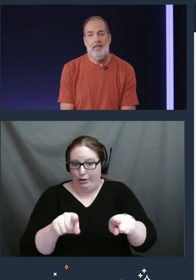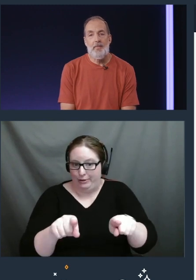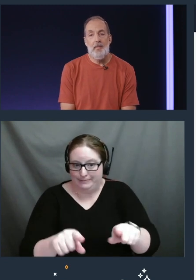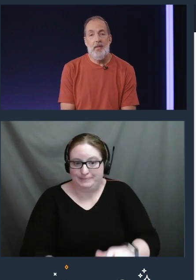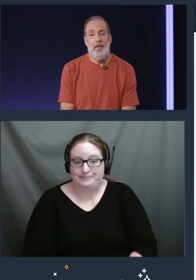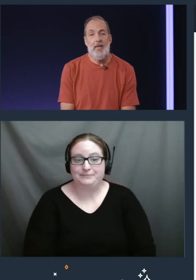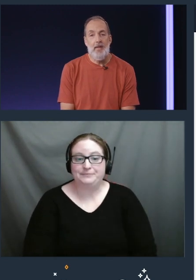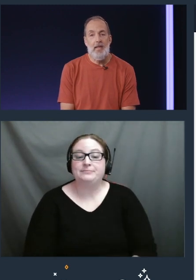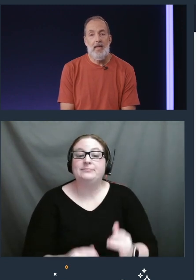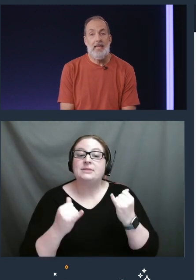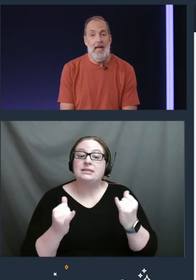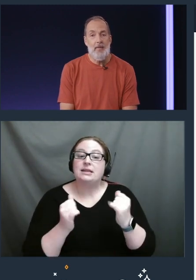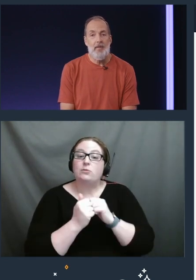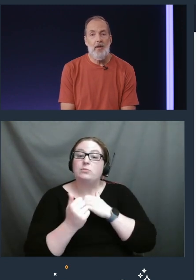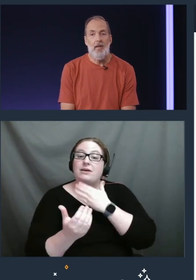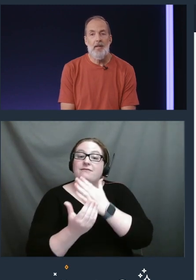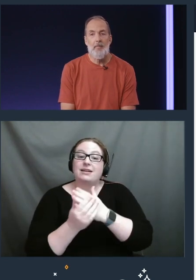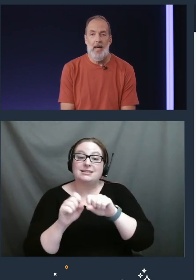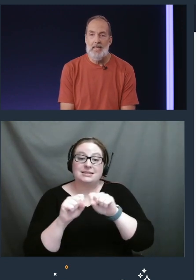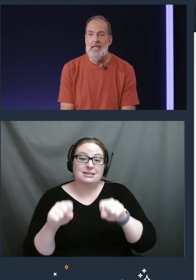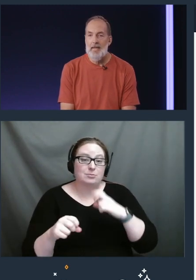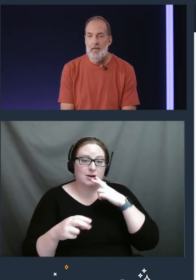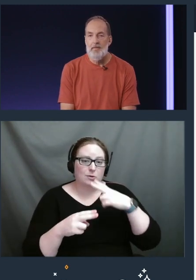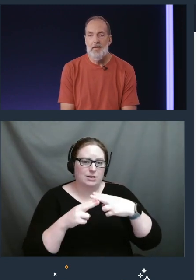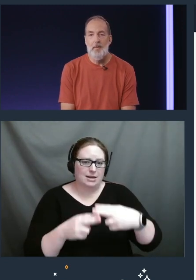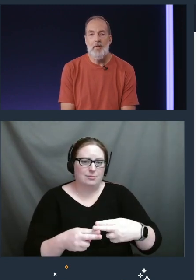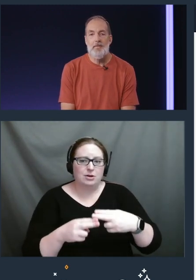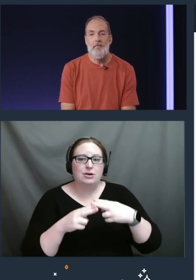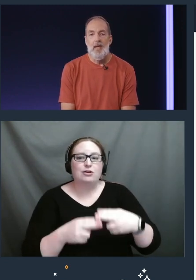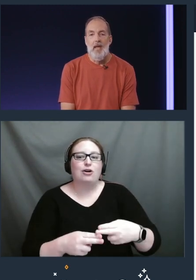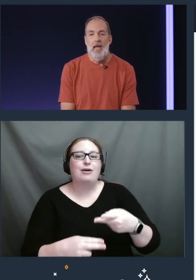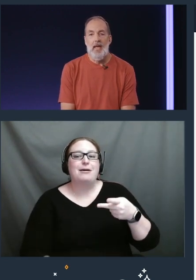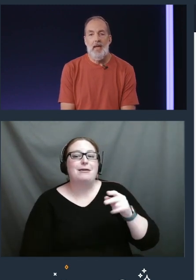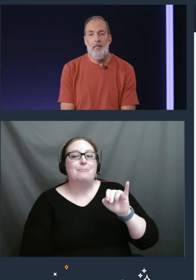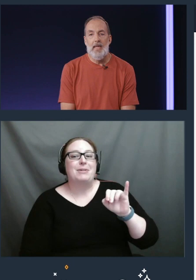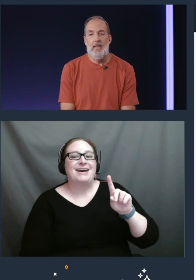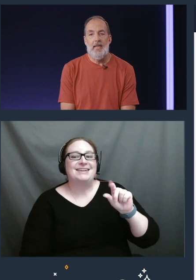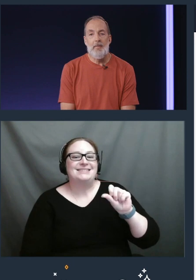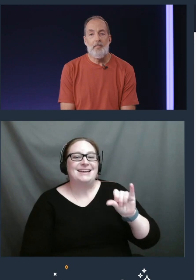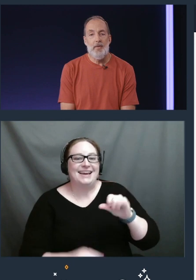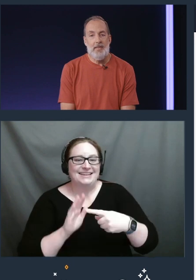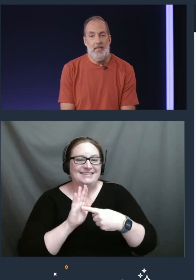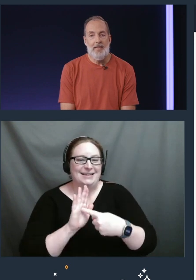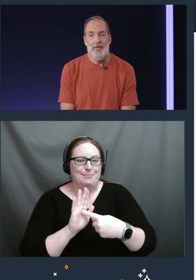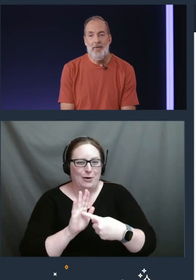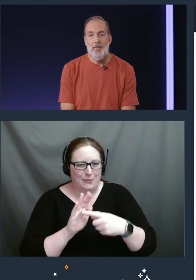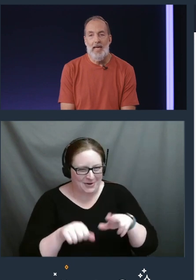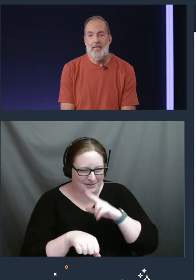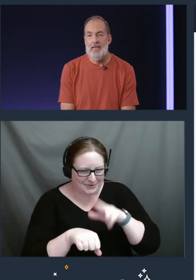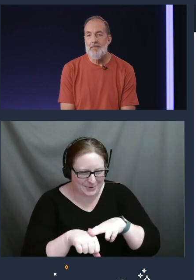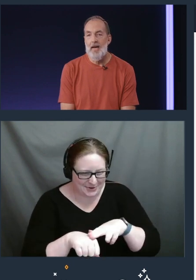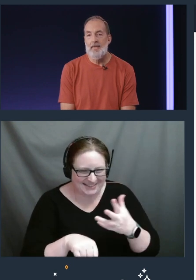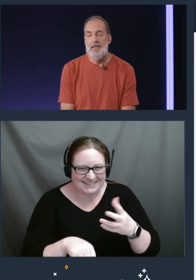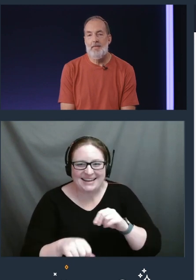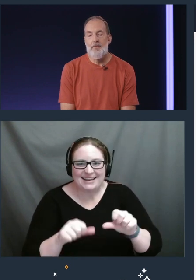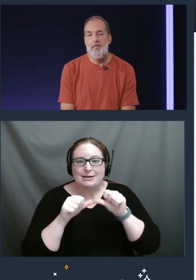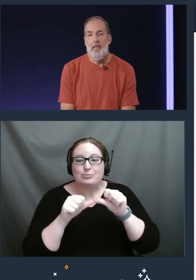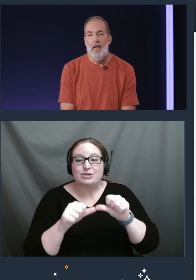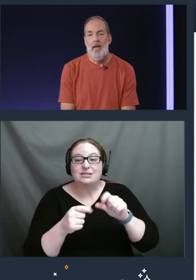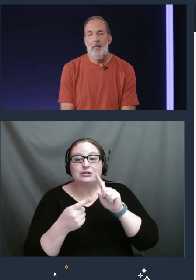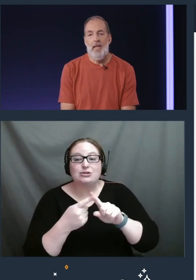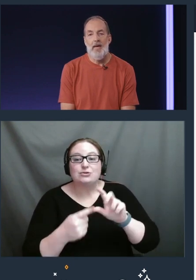file system, I'm going to give it a name called Pi Day Demo, of course, and it is a persistent to SSD file